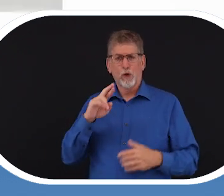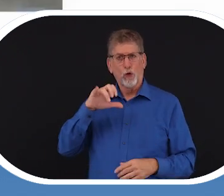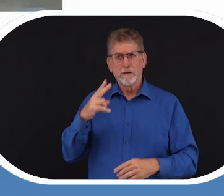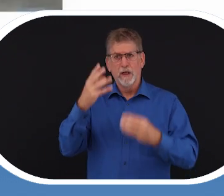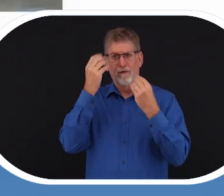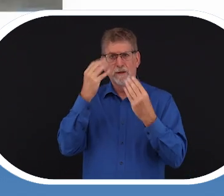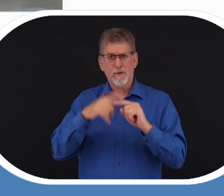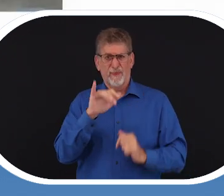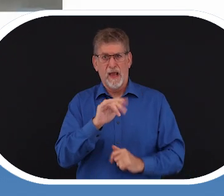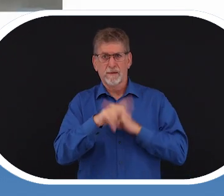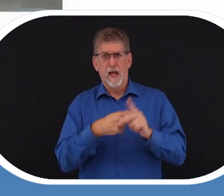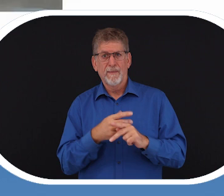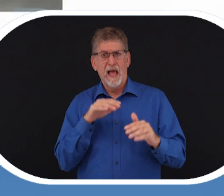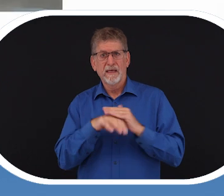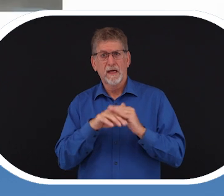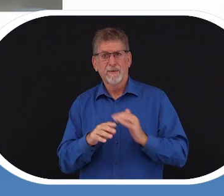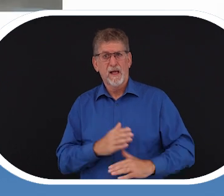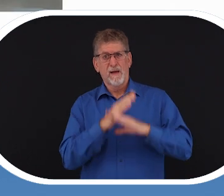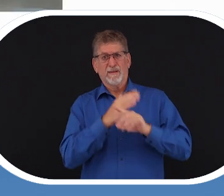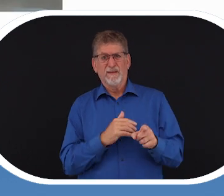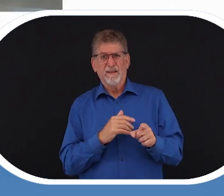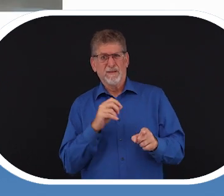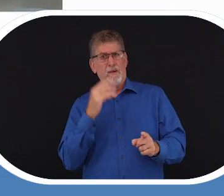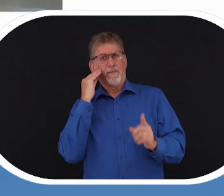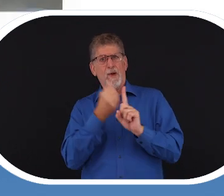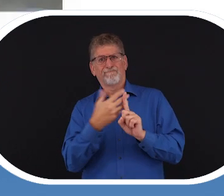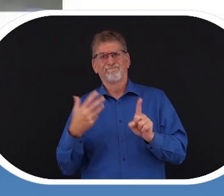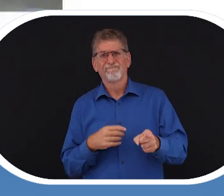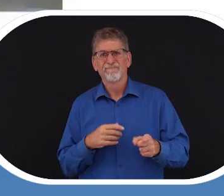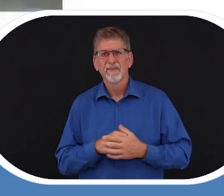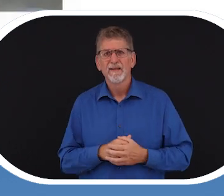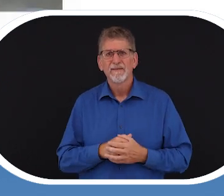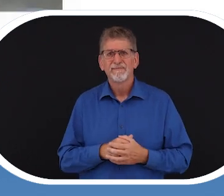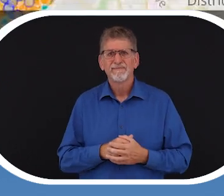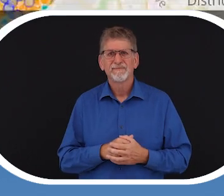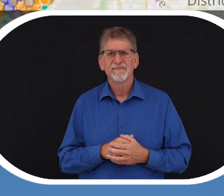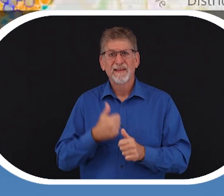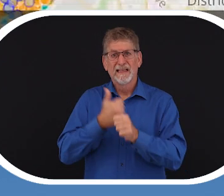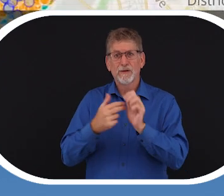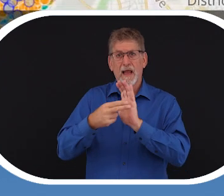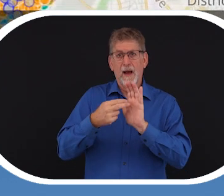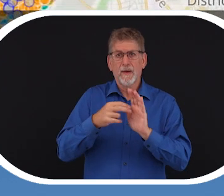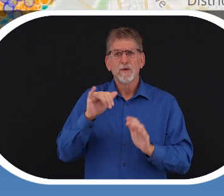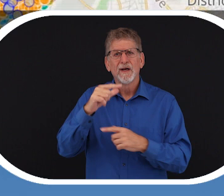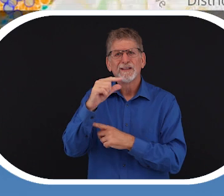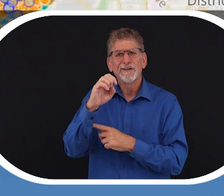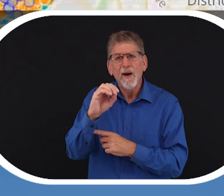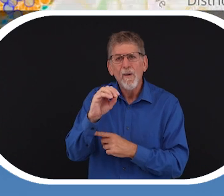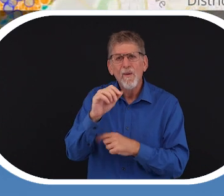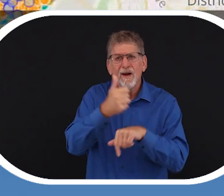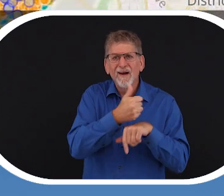different types of tags, so we can get very rich information on the type of accessibility obstacle. Each of these labels are